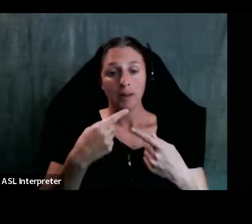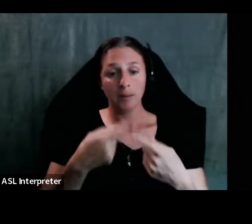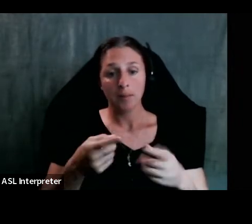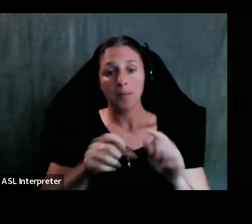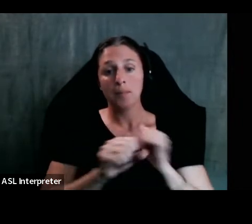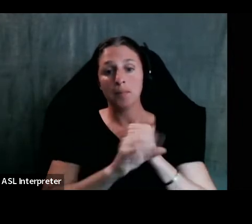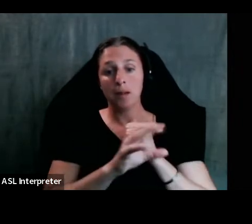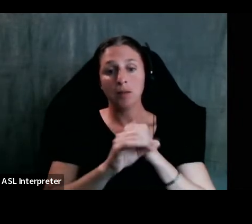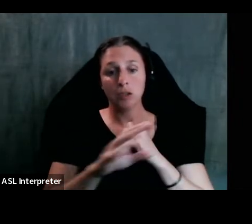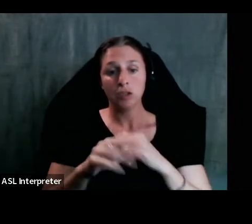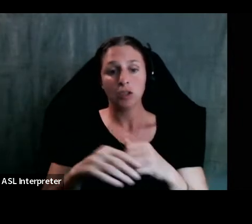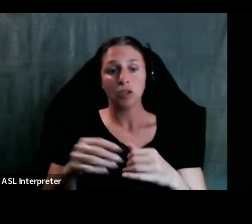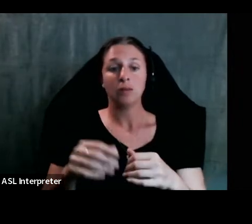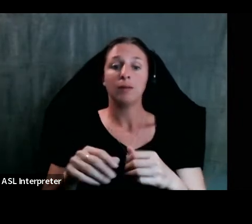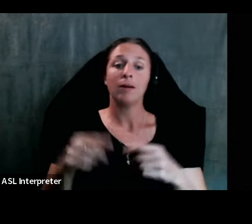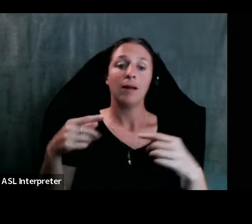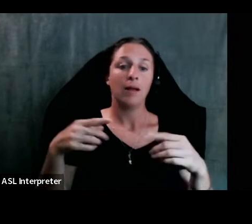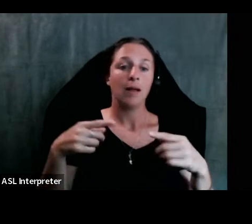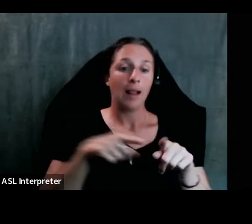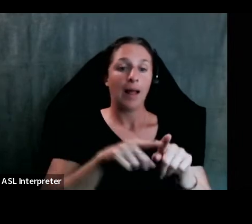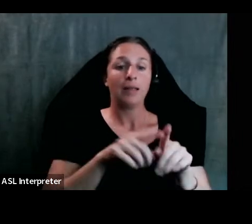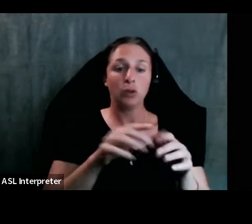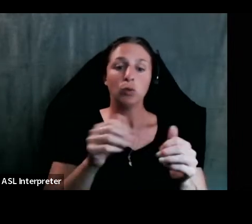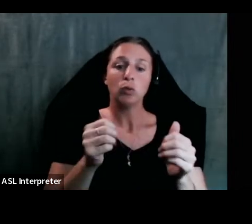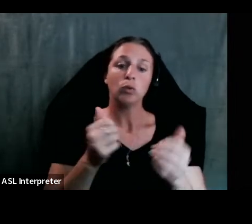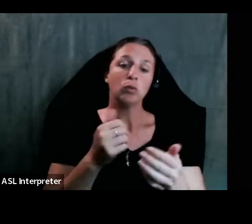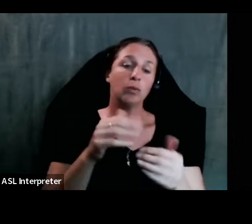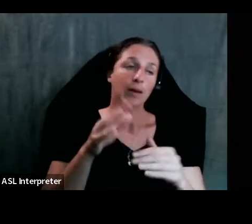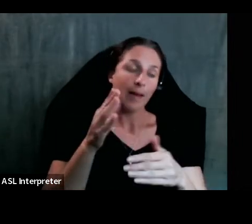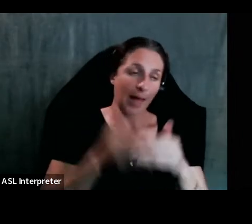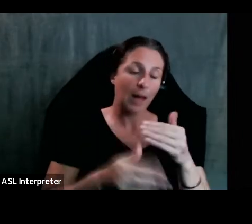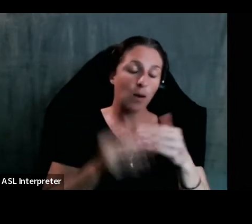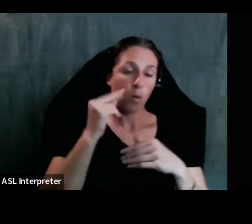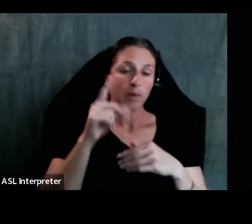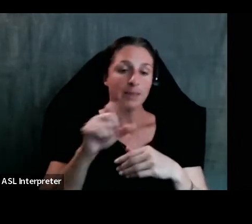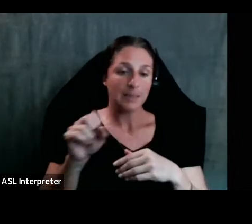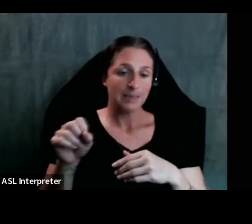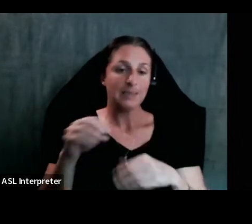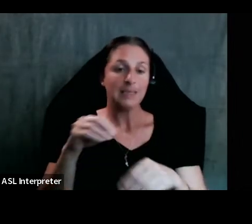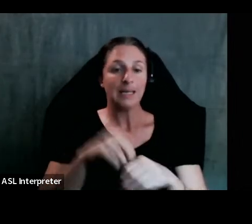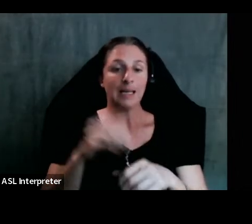End Homelessness in California, there were